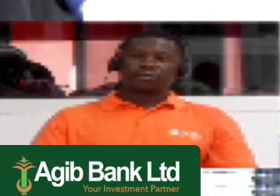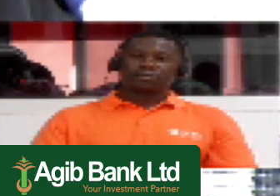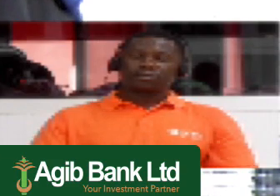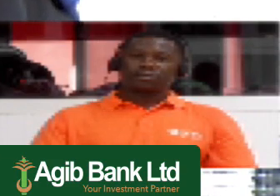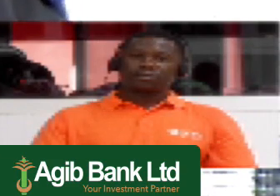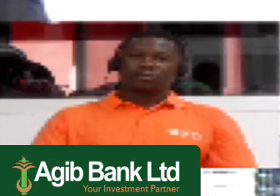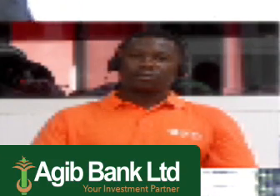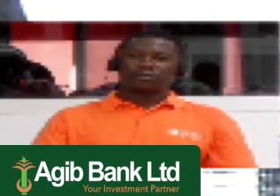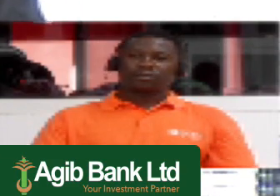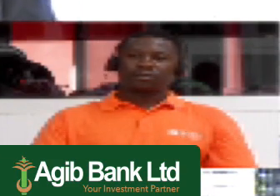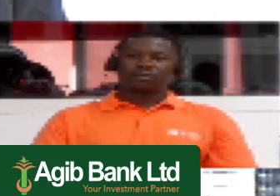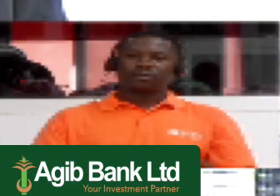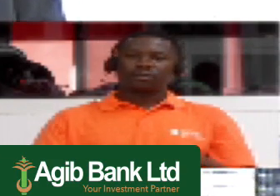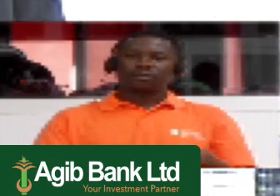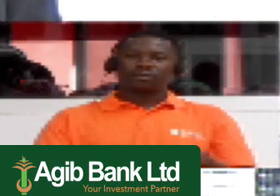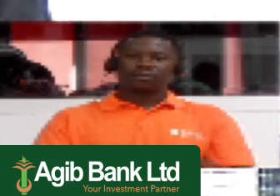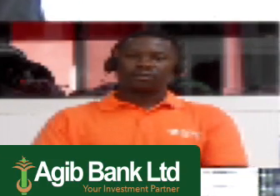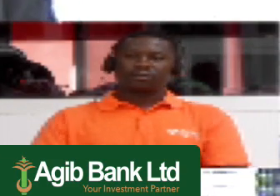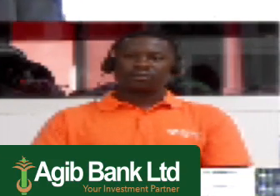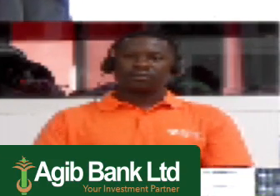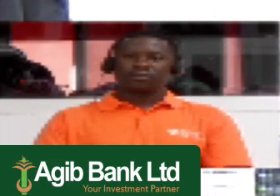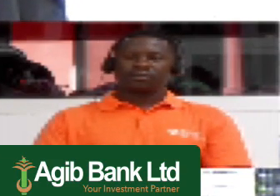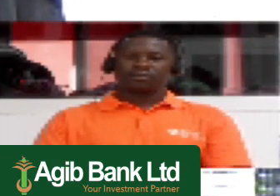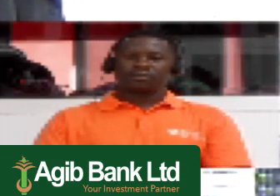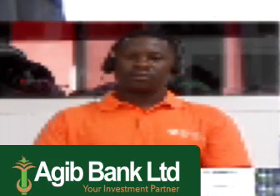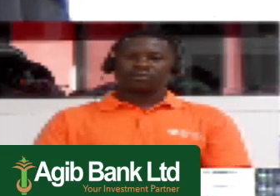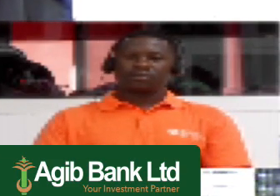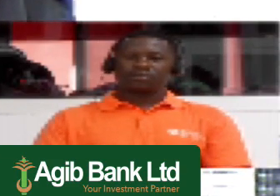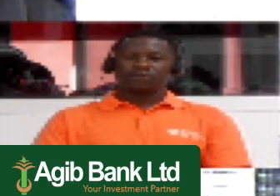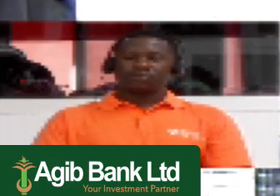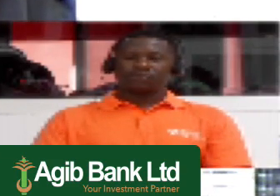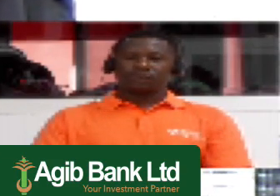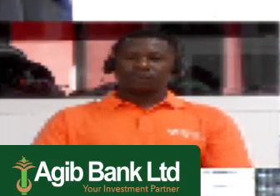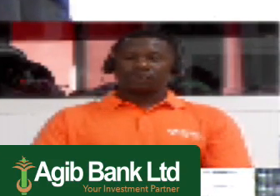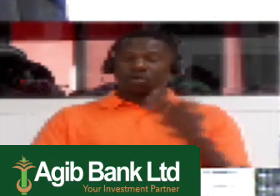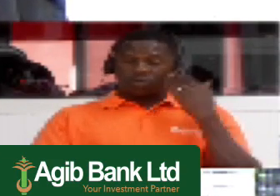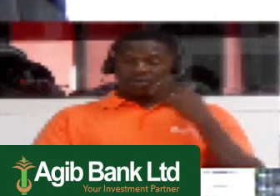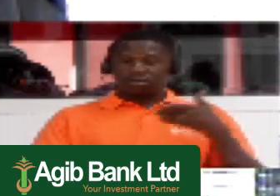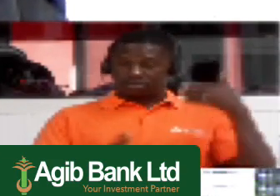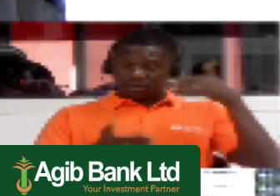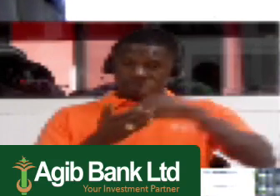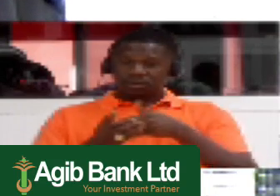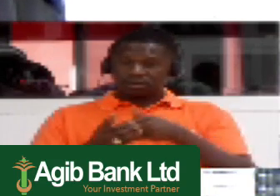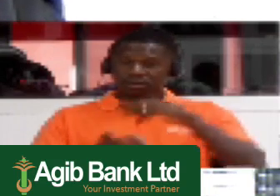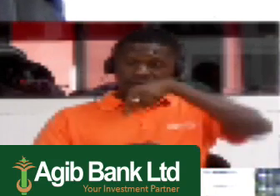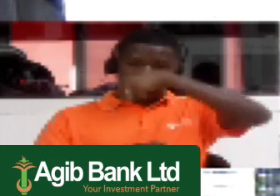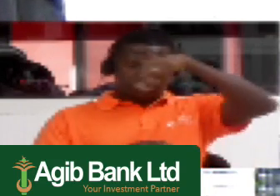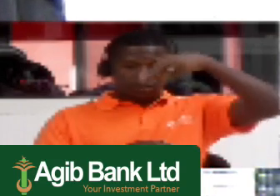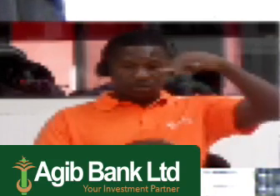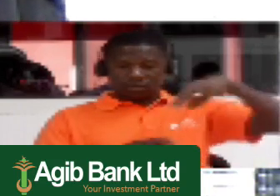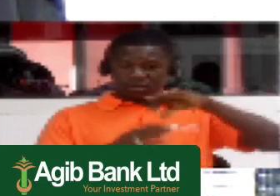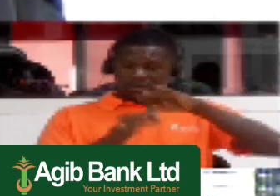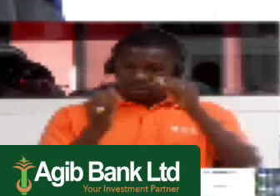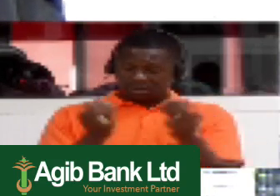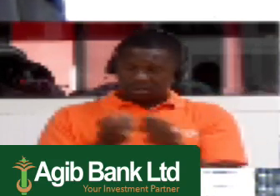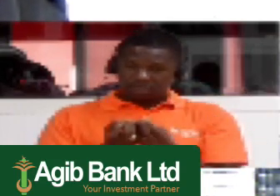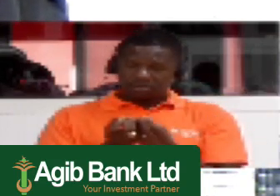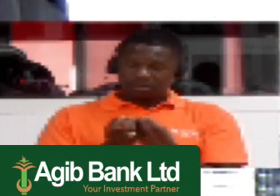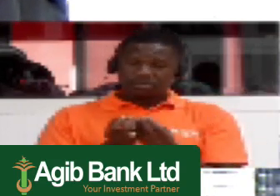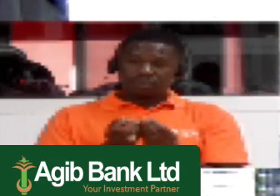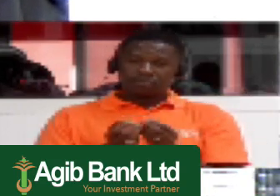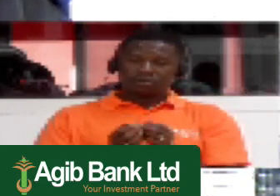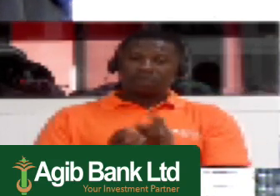kulleke ande kabri nadi patrol team. When I was brought into the patrol team first of